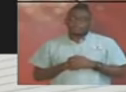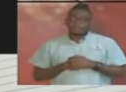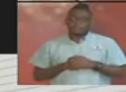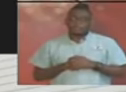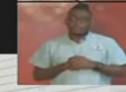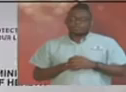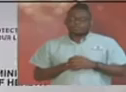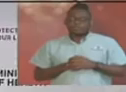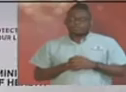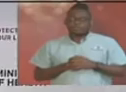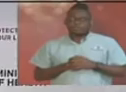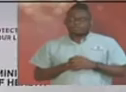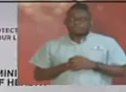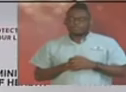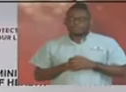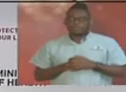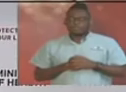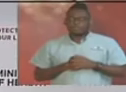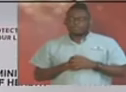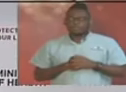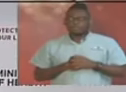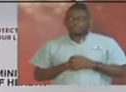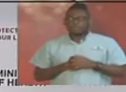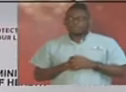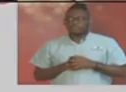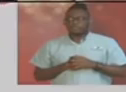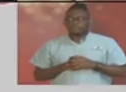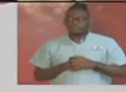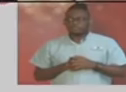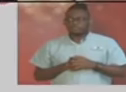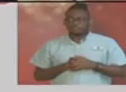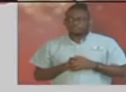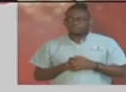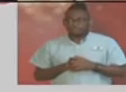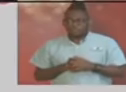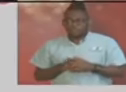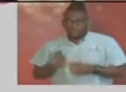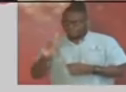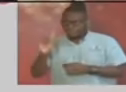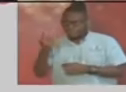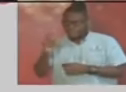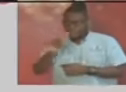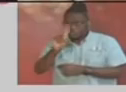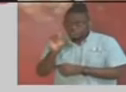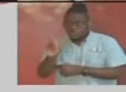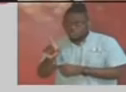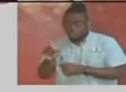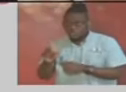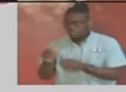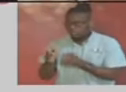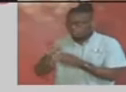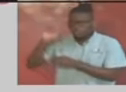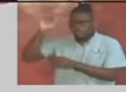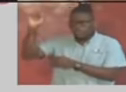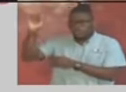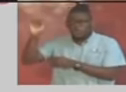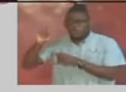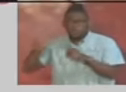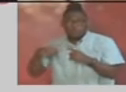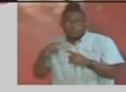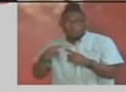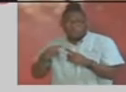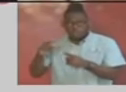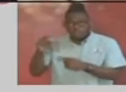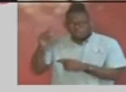you. Okay, so in terms of the first question with regards to Tobago, when we look at the COVAX allocation for the